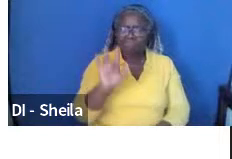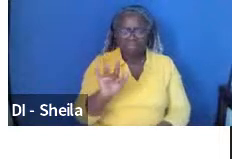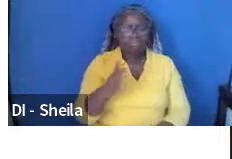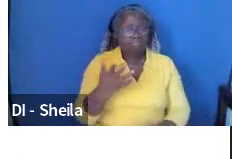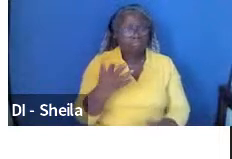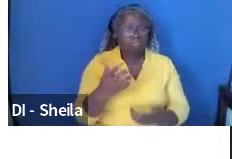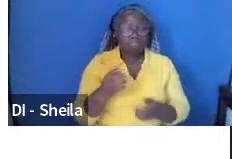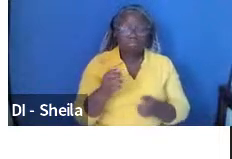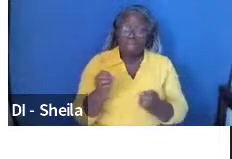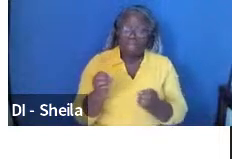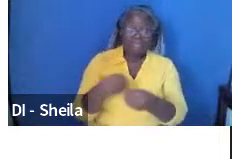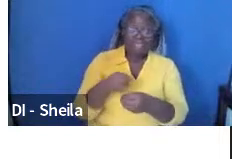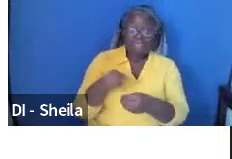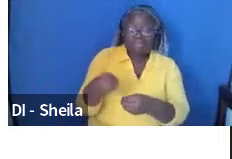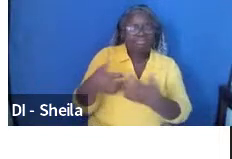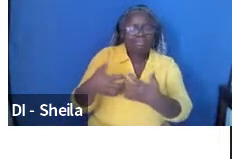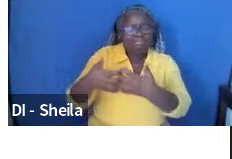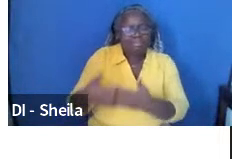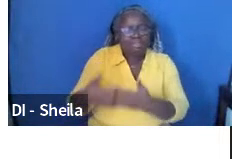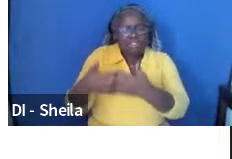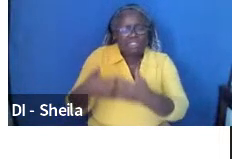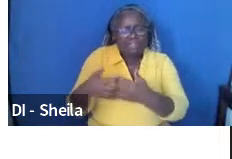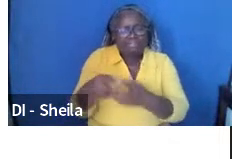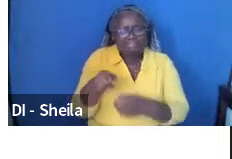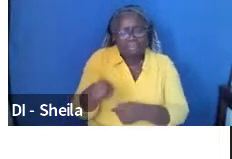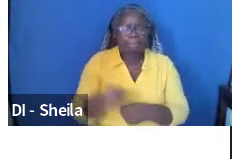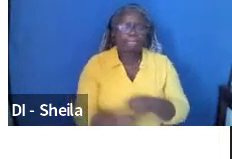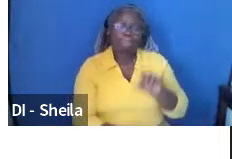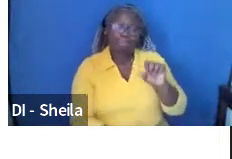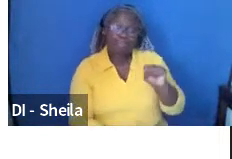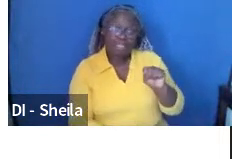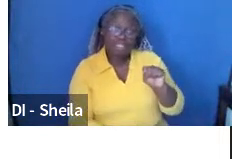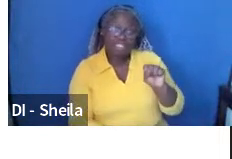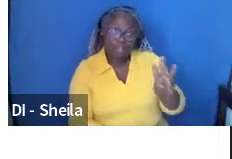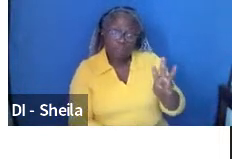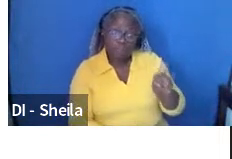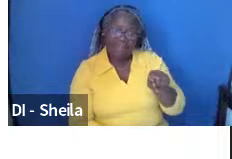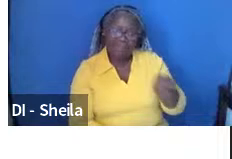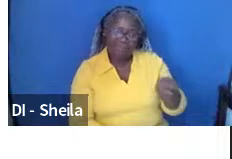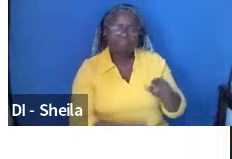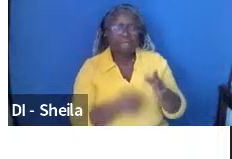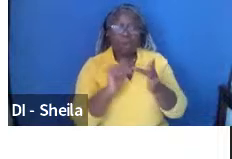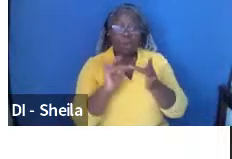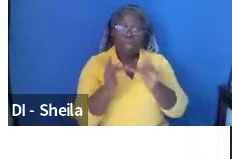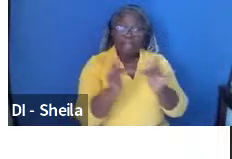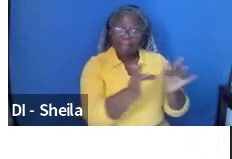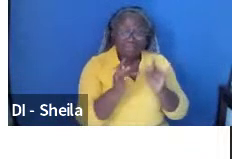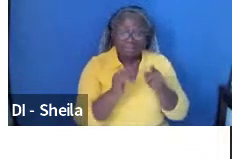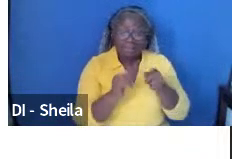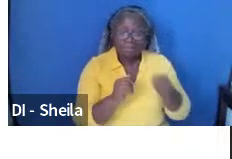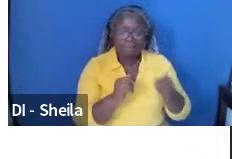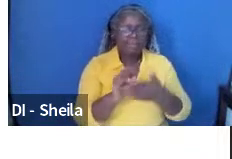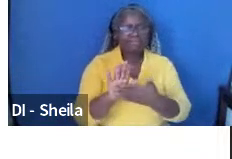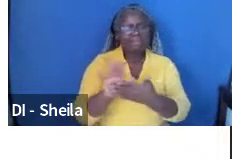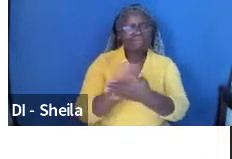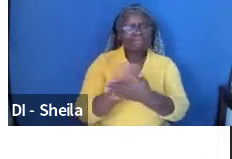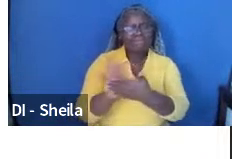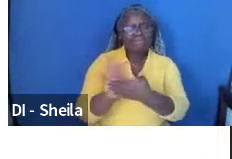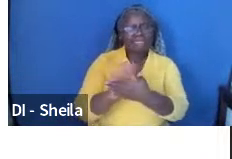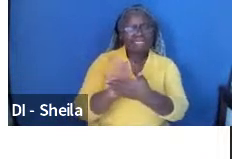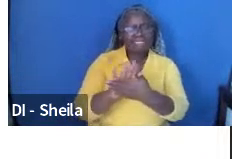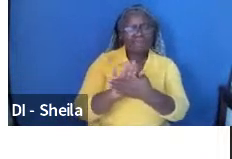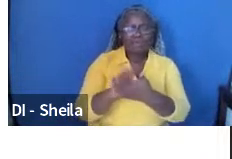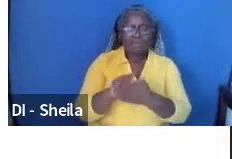applications, websites, videos, and electronic documents. And we're going to cover a few of these in more detail. Next